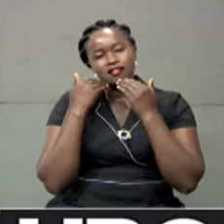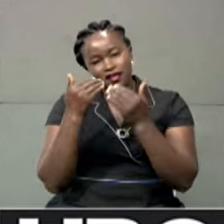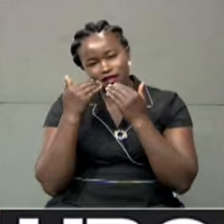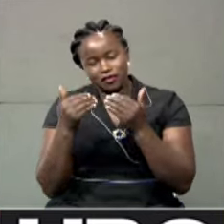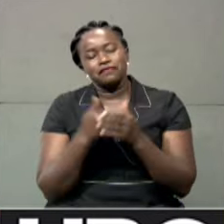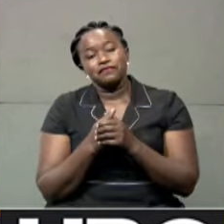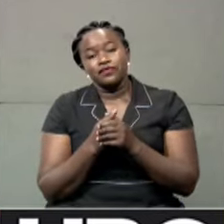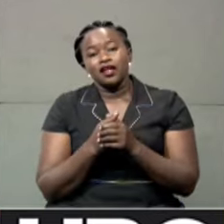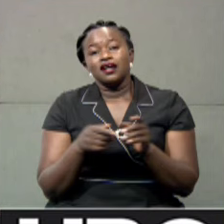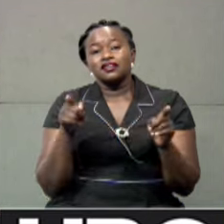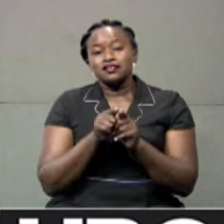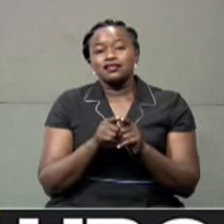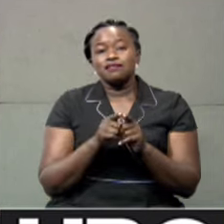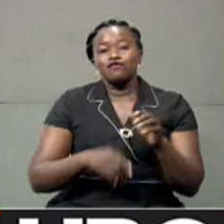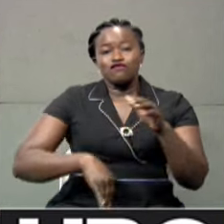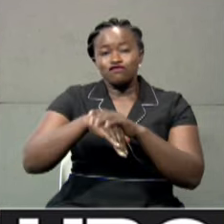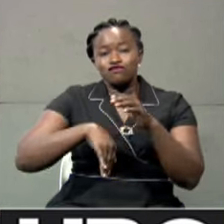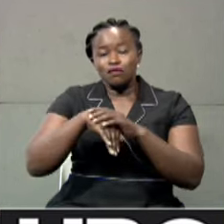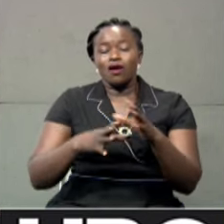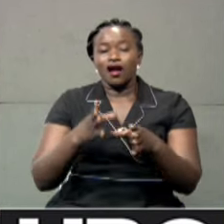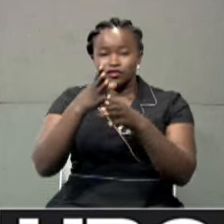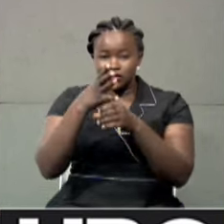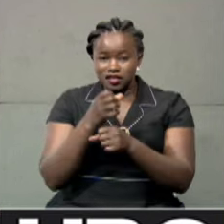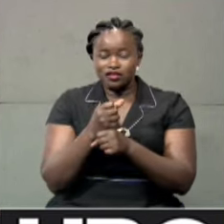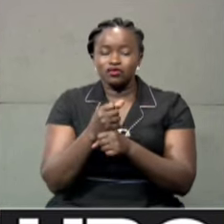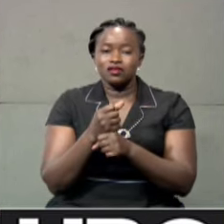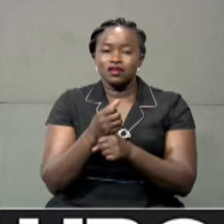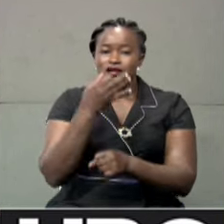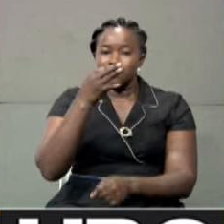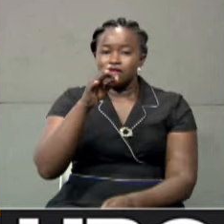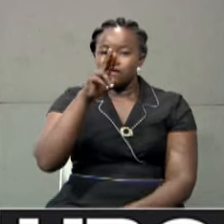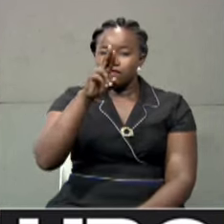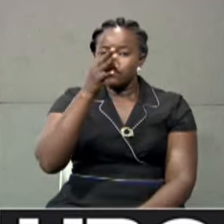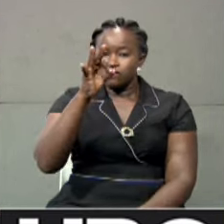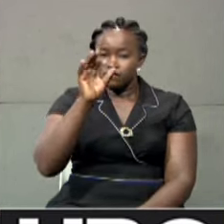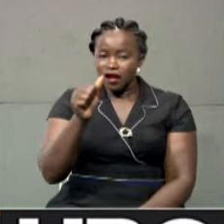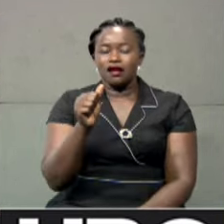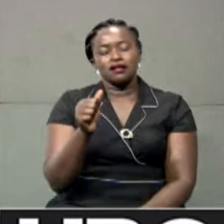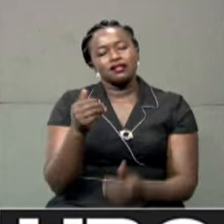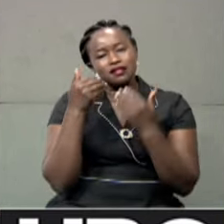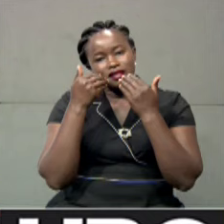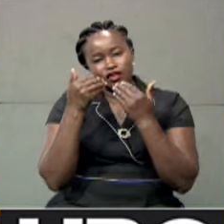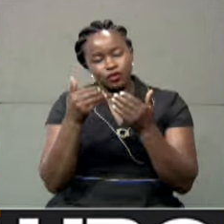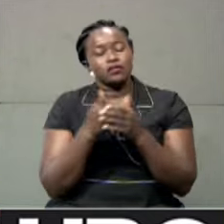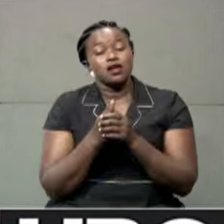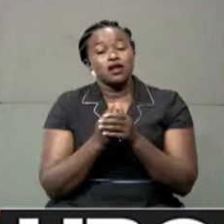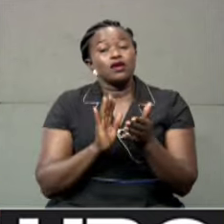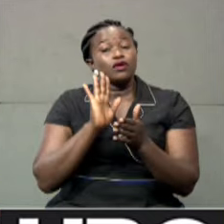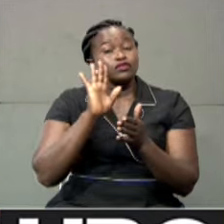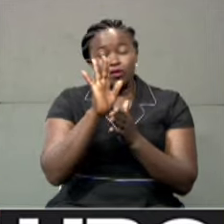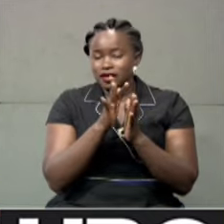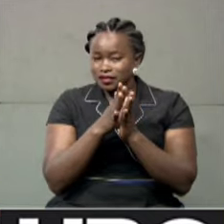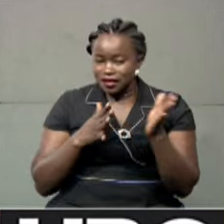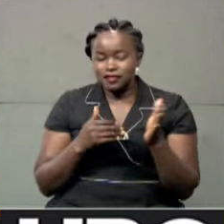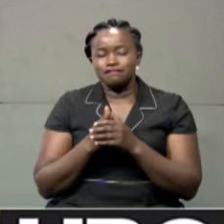to thank the Football Association, that is FUFA. Your Excellency, I